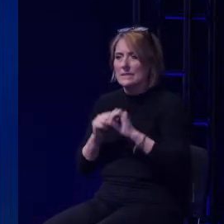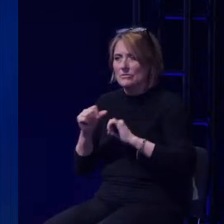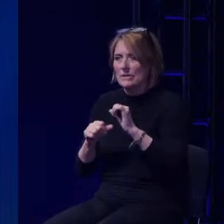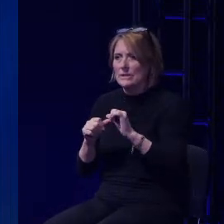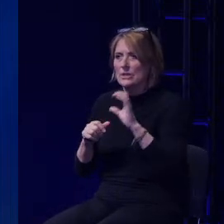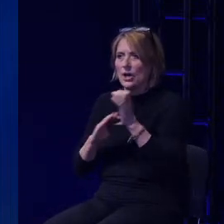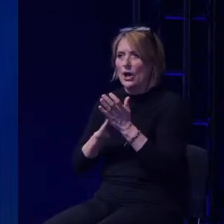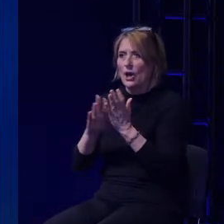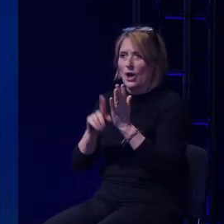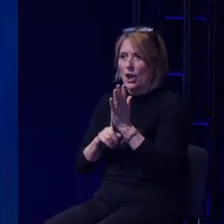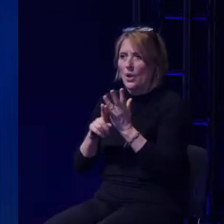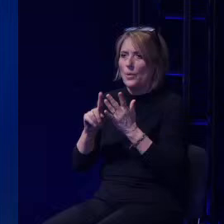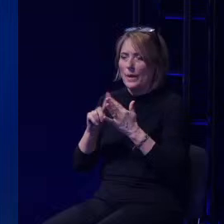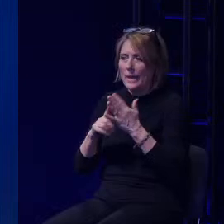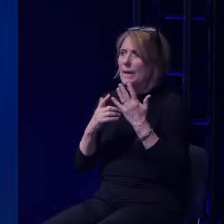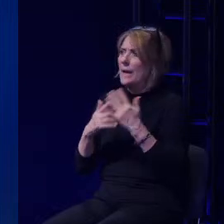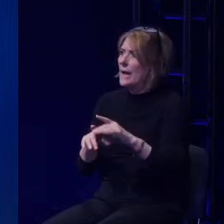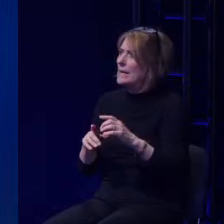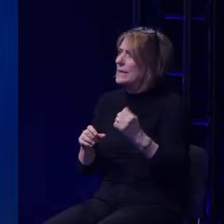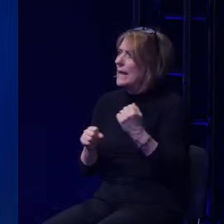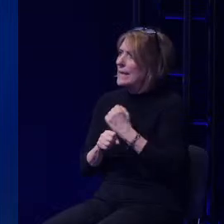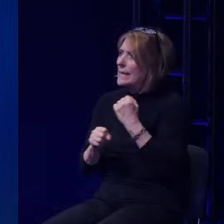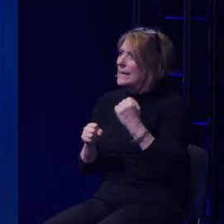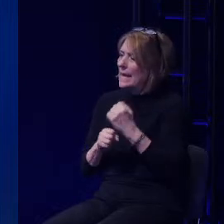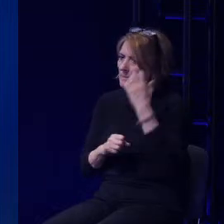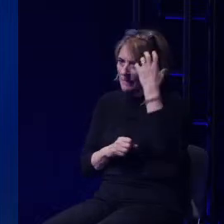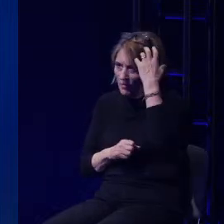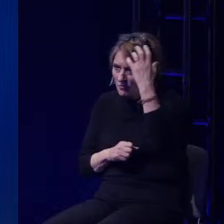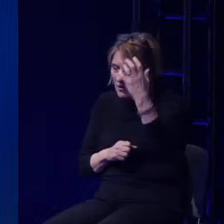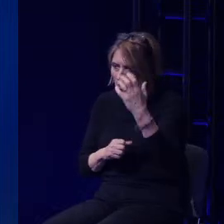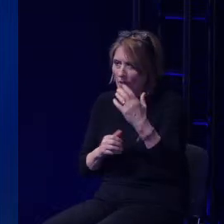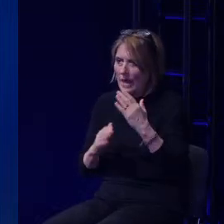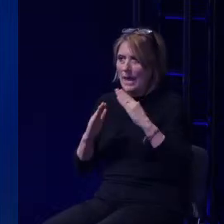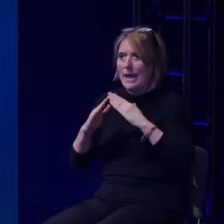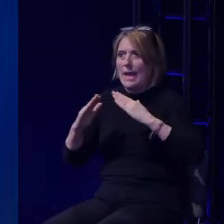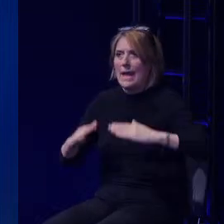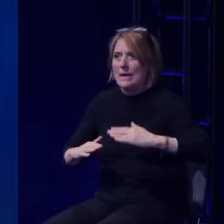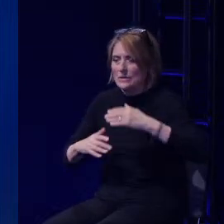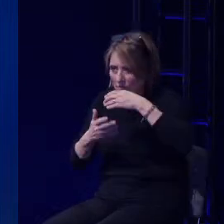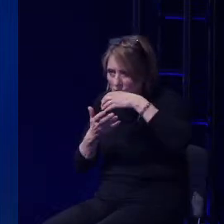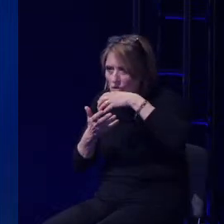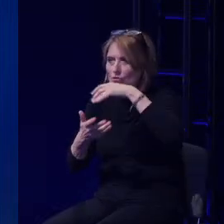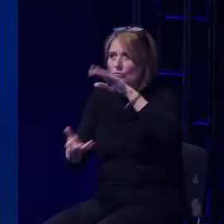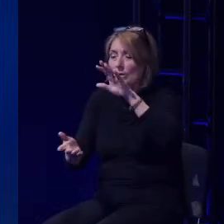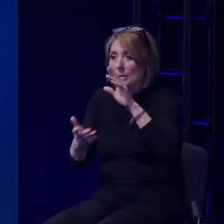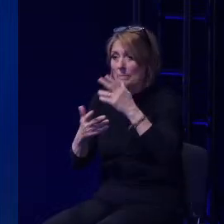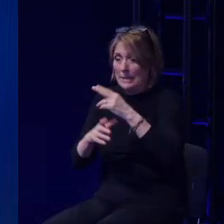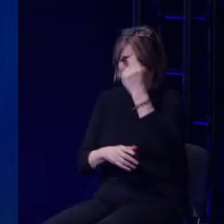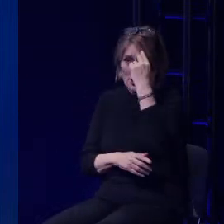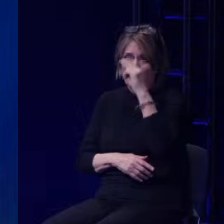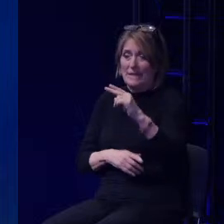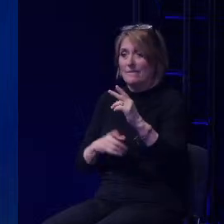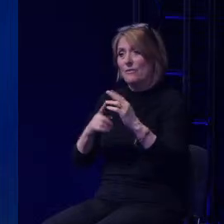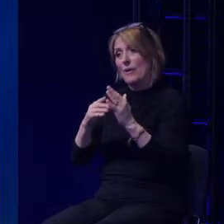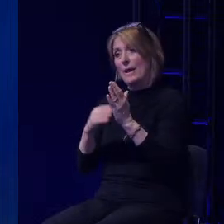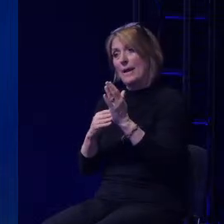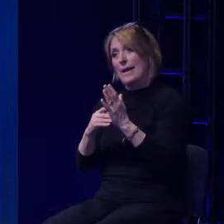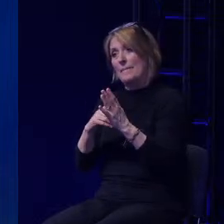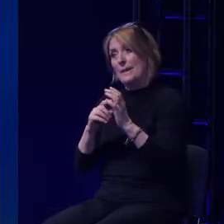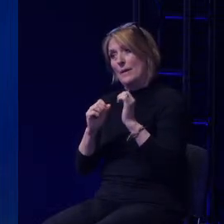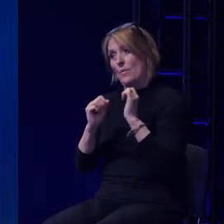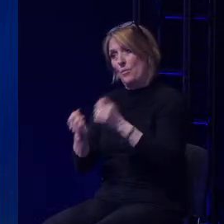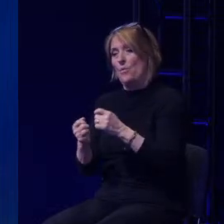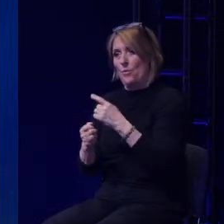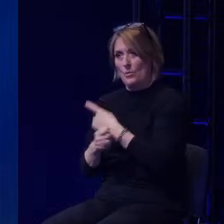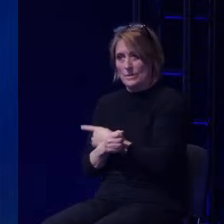on HBO's prequel series of Game of Thrones, House of the Dragon, for which she was nominated for an Emmy, and for which she is among the